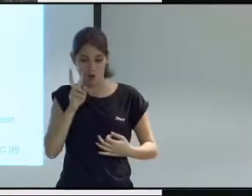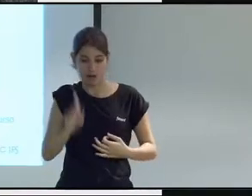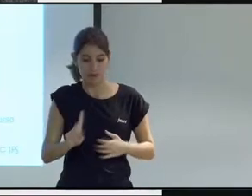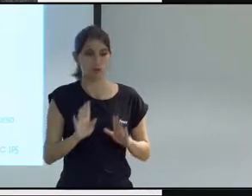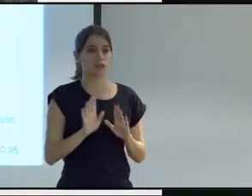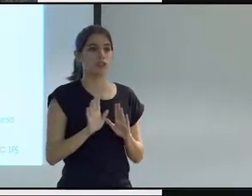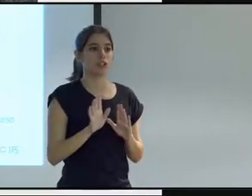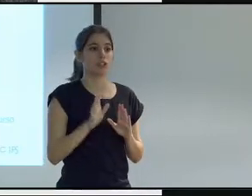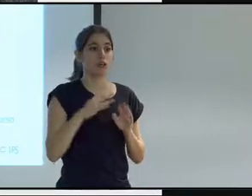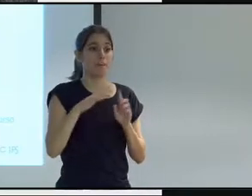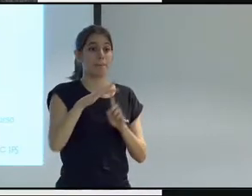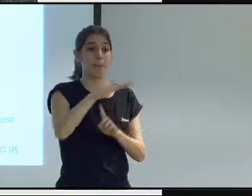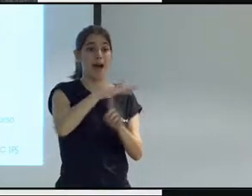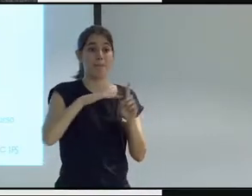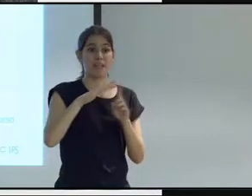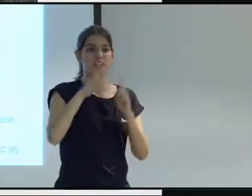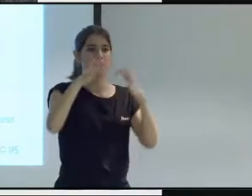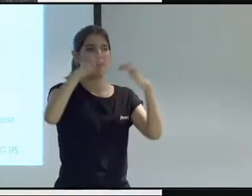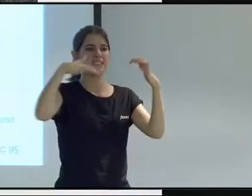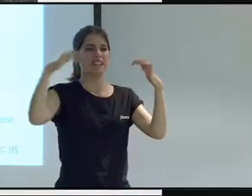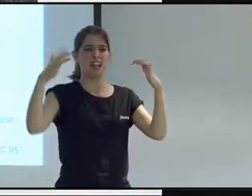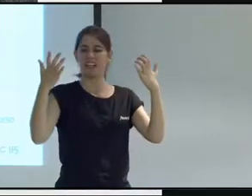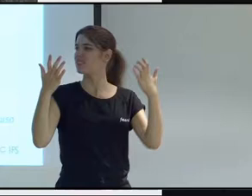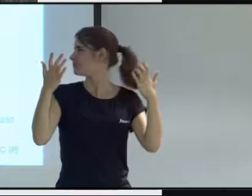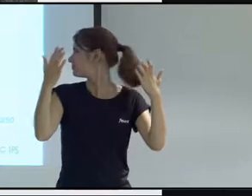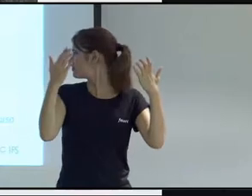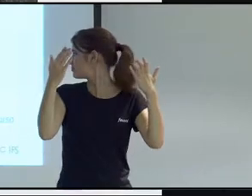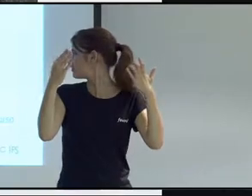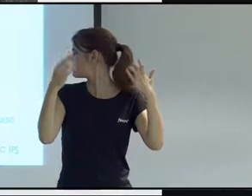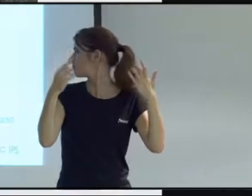picture in the mirror, and the landscape